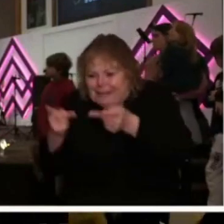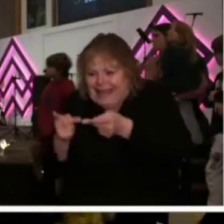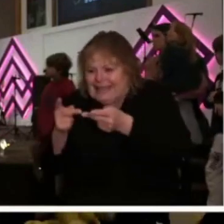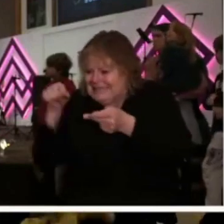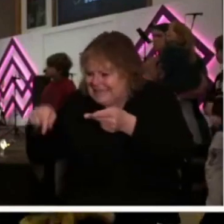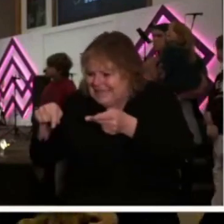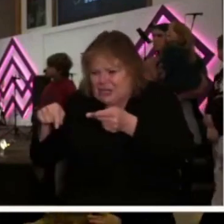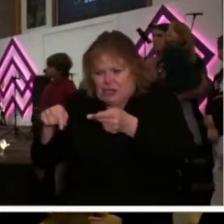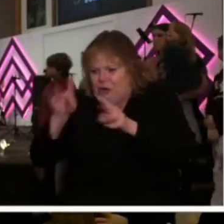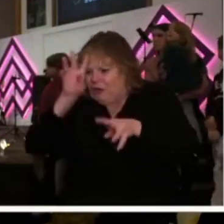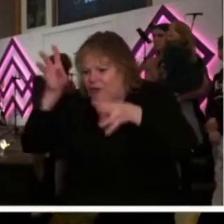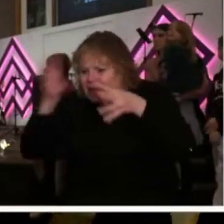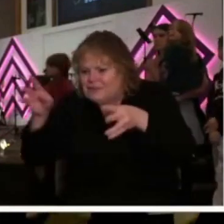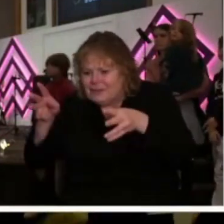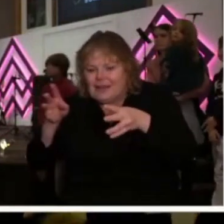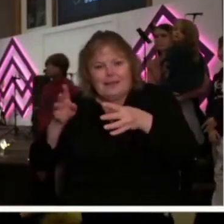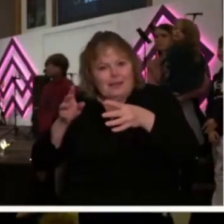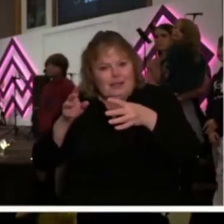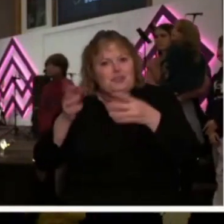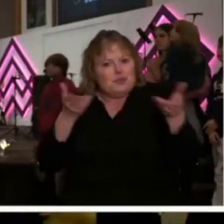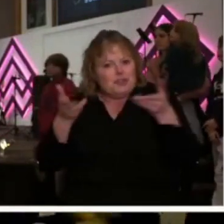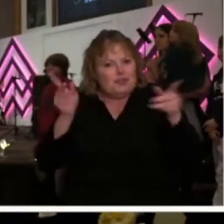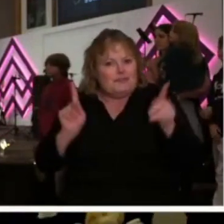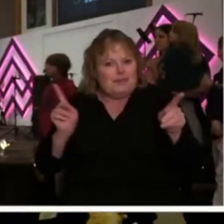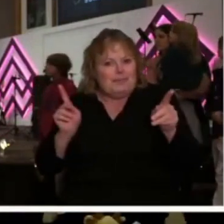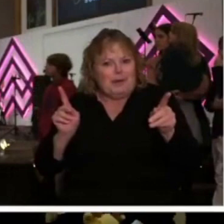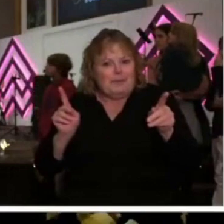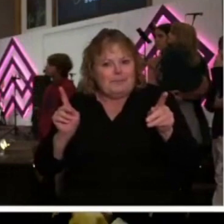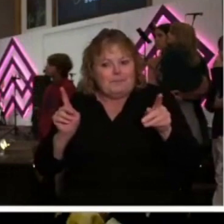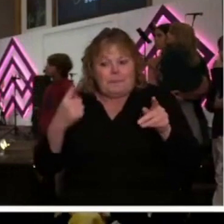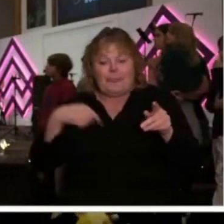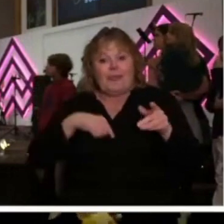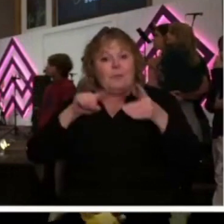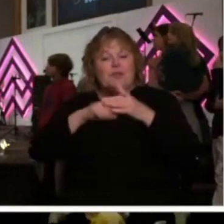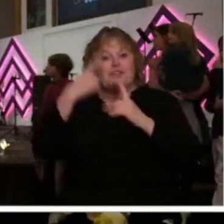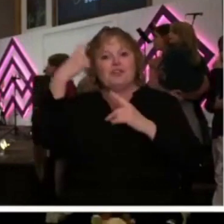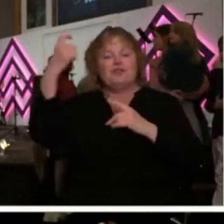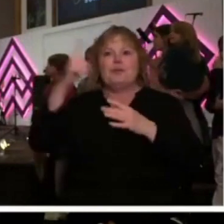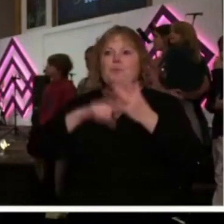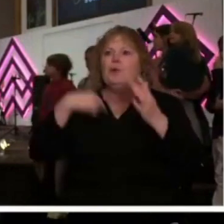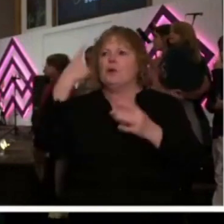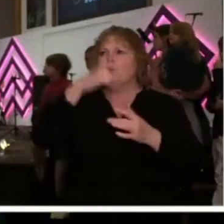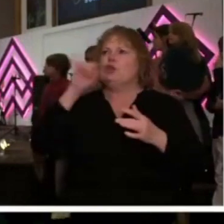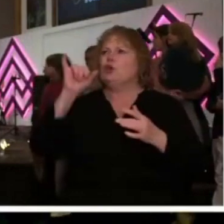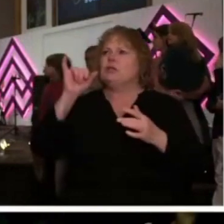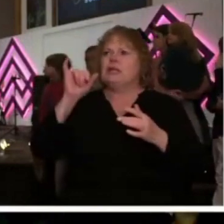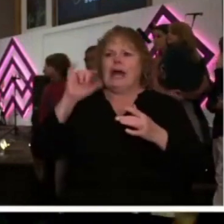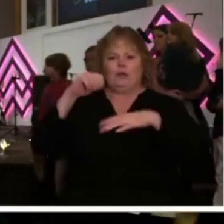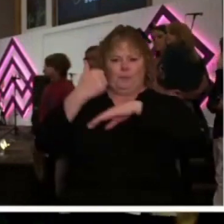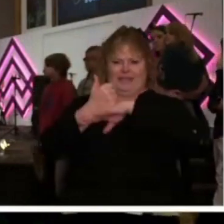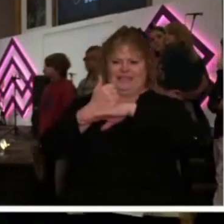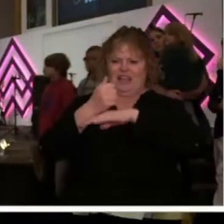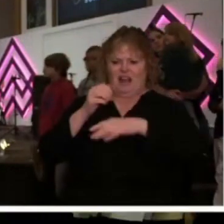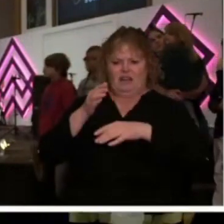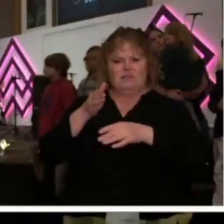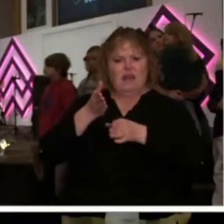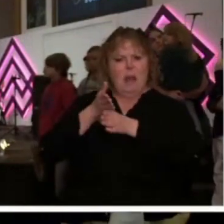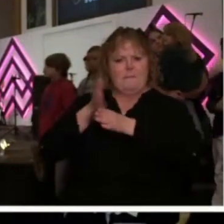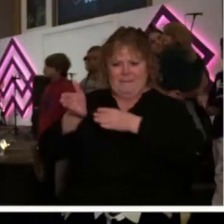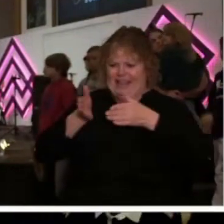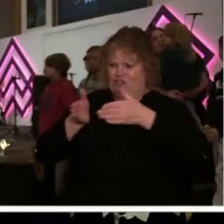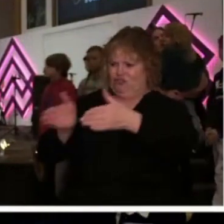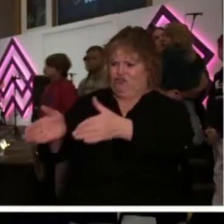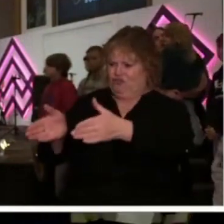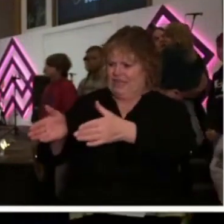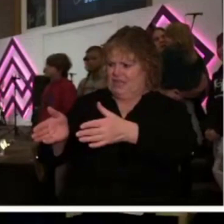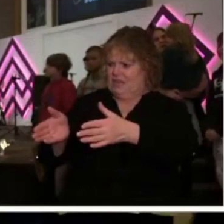imaginable. And so we started to dream about what it would look like to be on Main Street and to have more space than we currently do, to remove